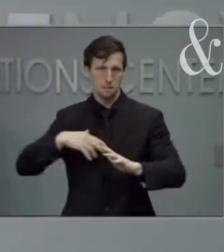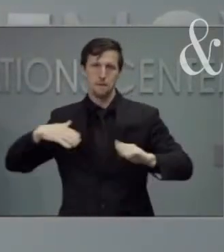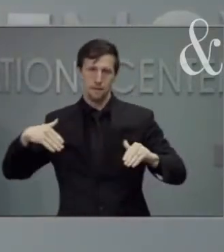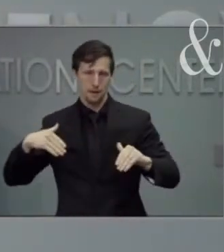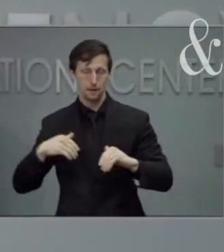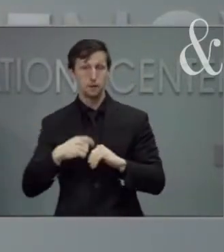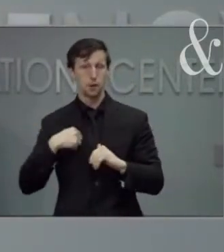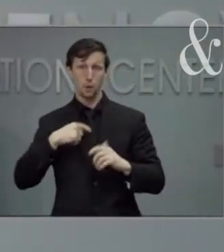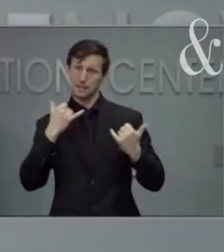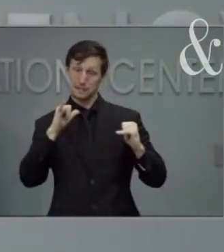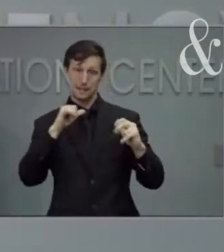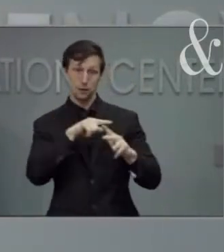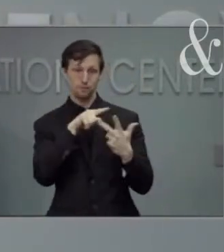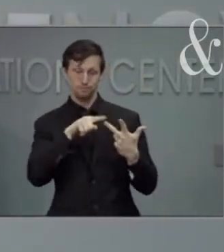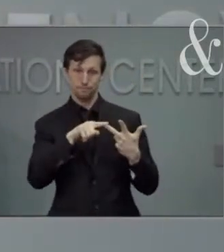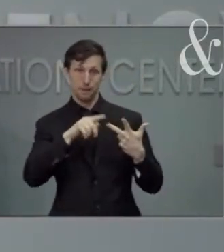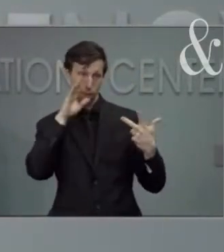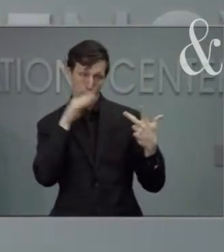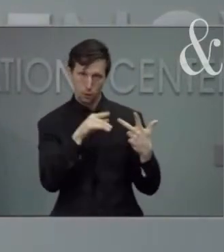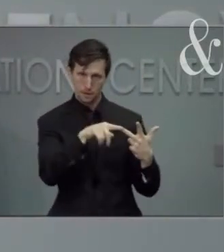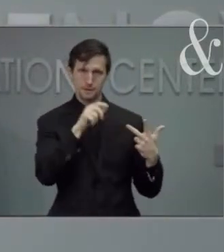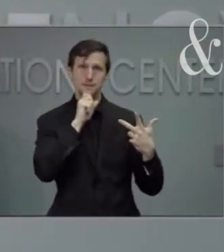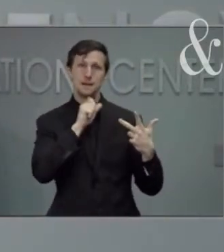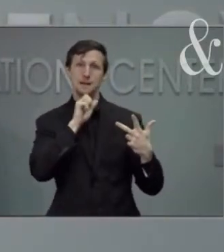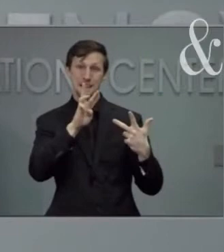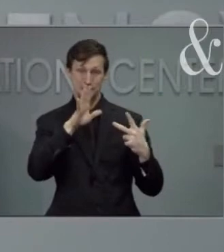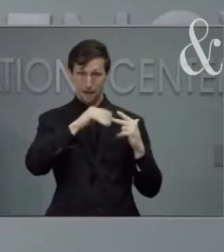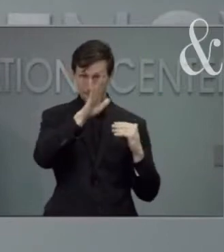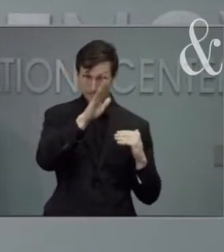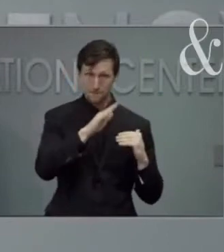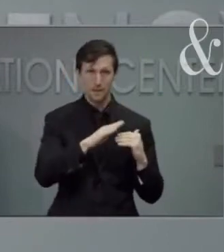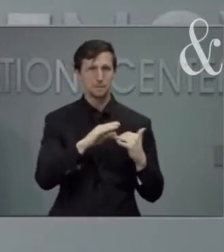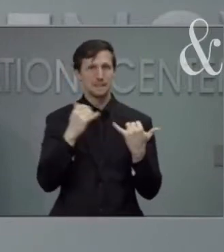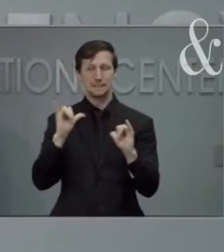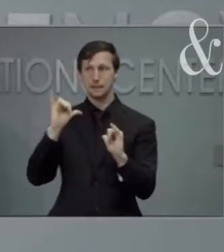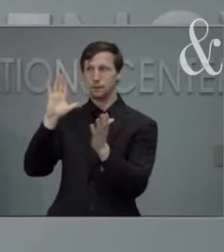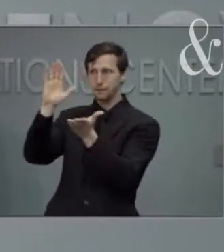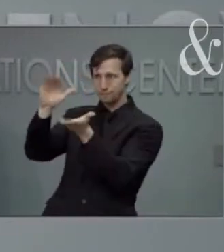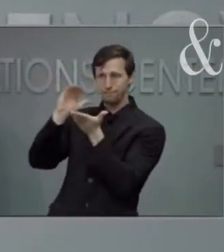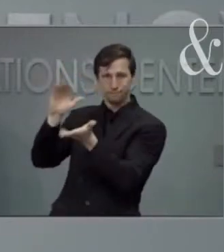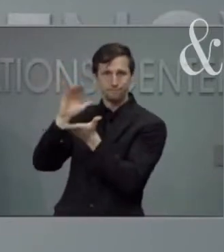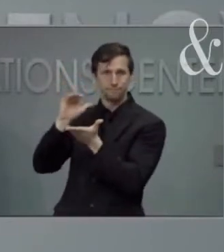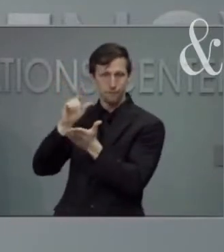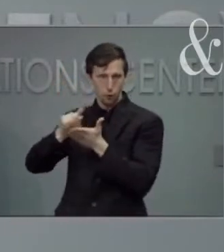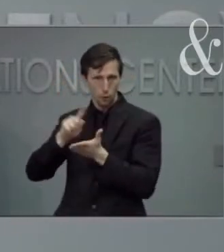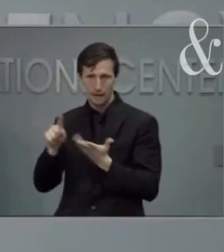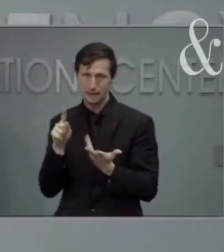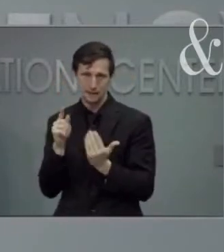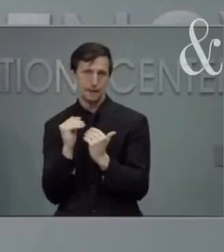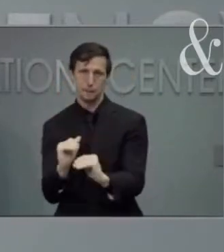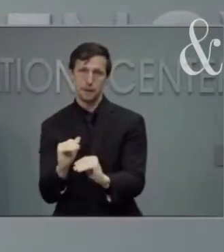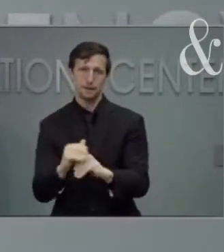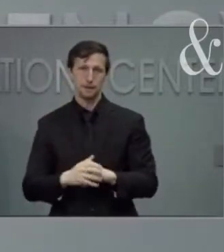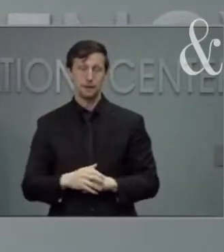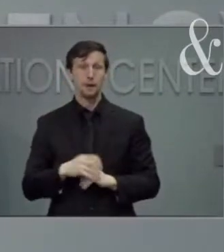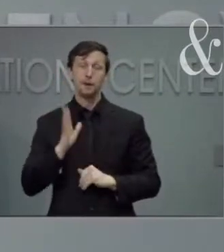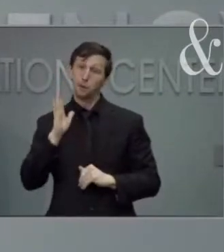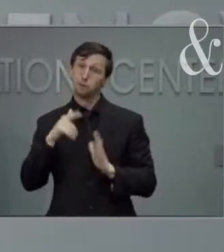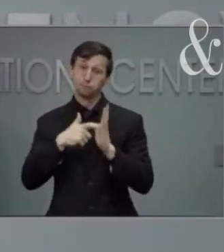to focus on that group, but supplies remain limited. And so I know that we're going to be working on this for a while. Thanks.